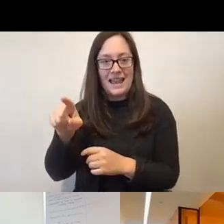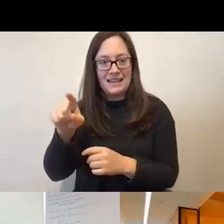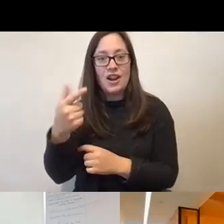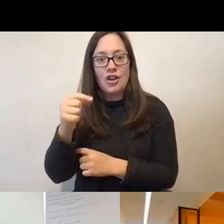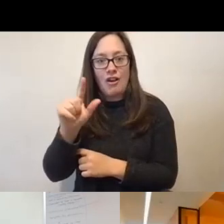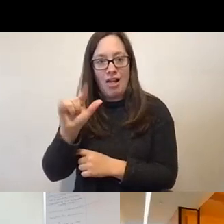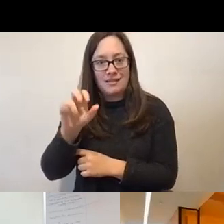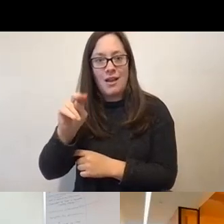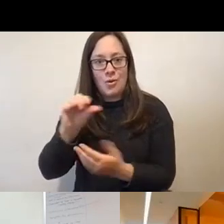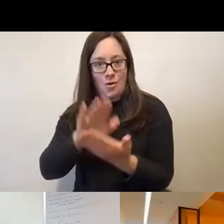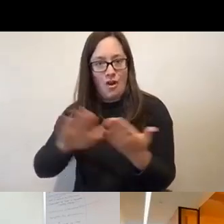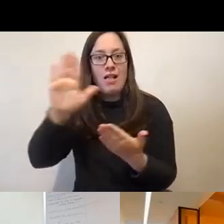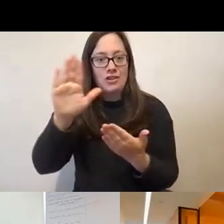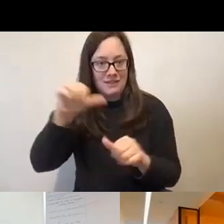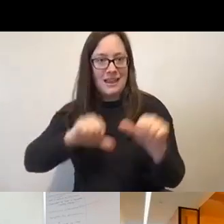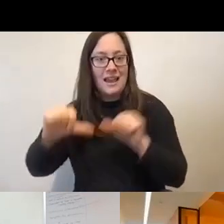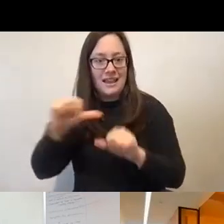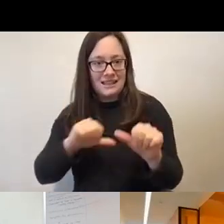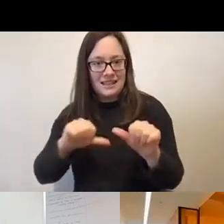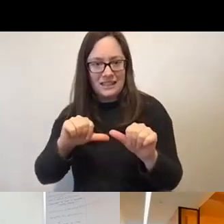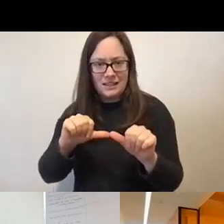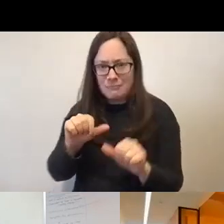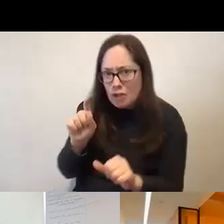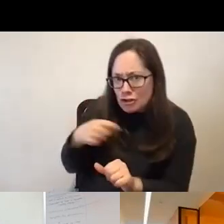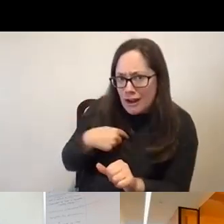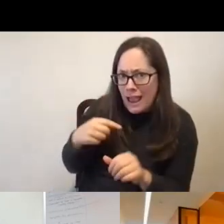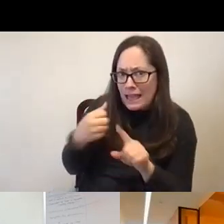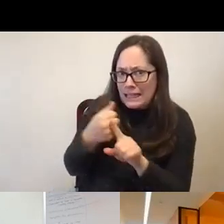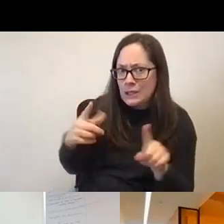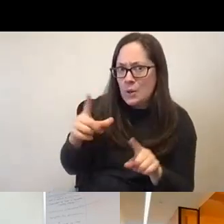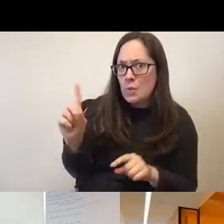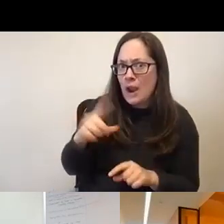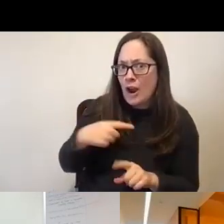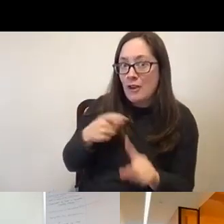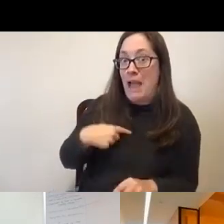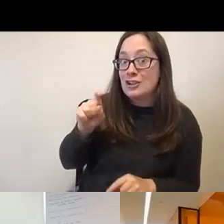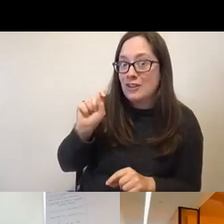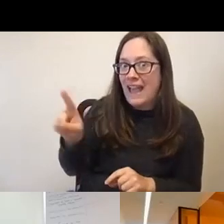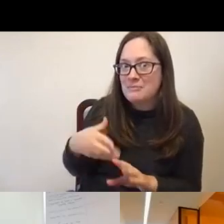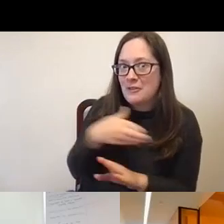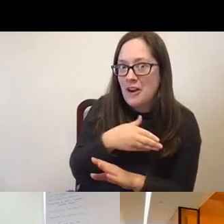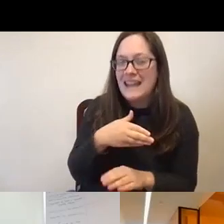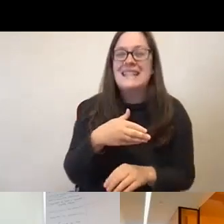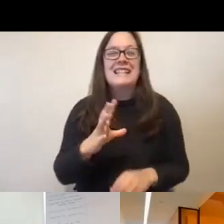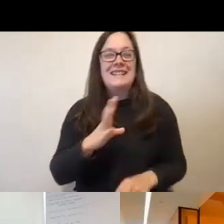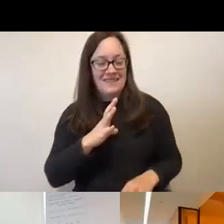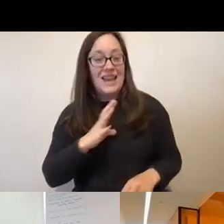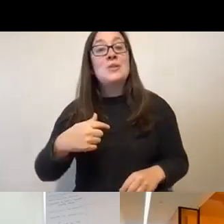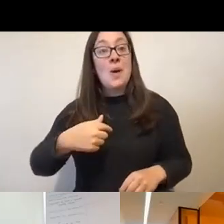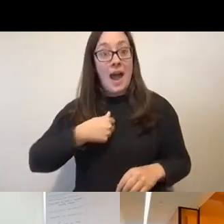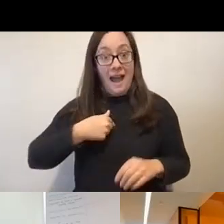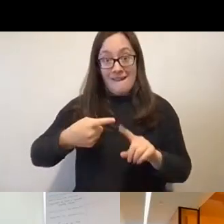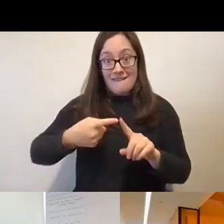Golisano. Should I say where I'm from? I should have asked you this, Tosh. Okay, so I'm originally